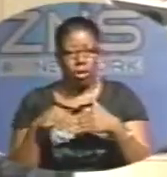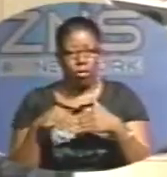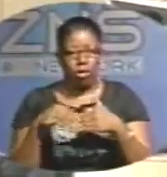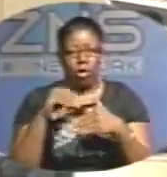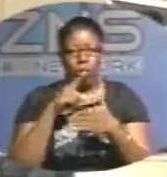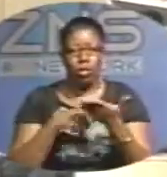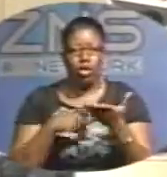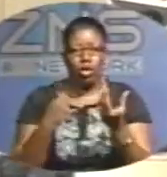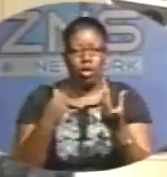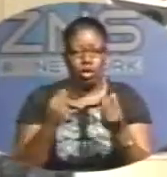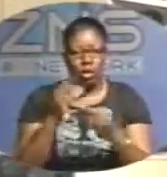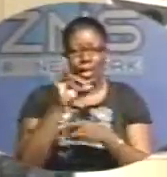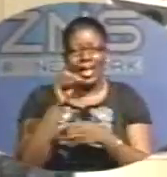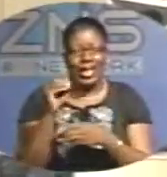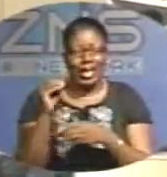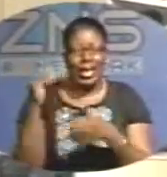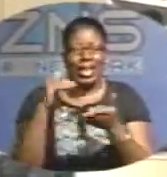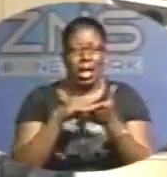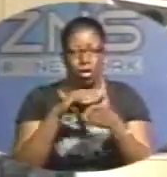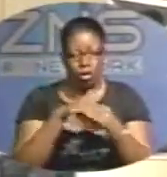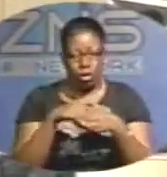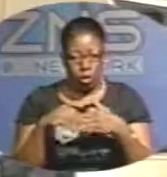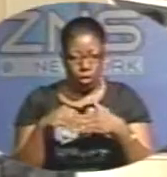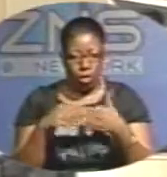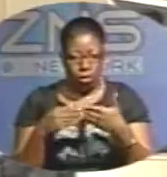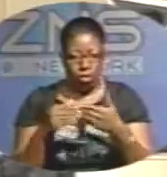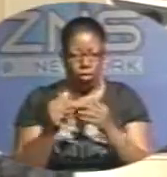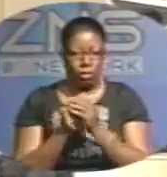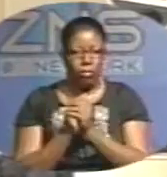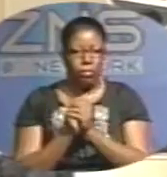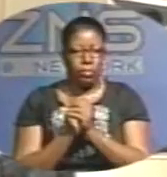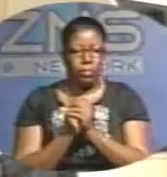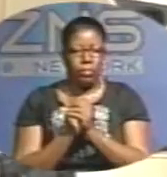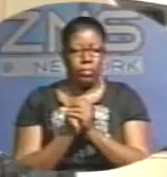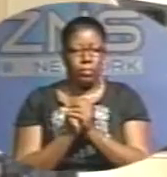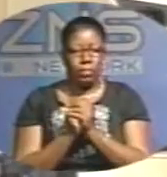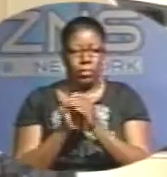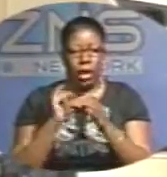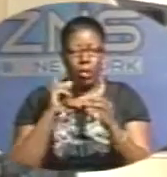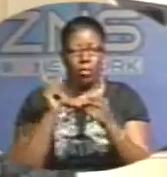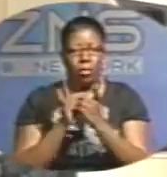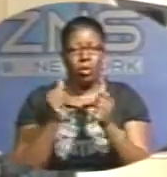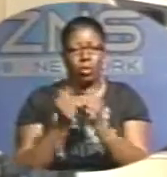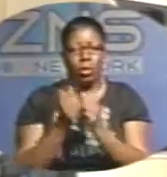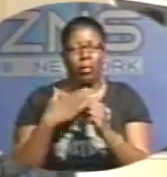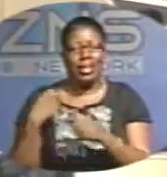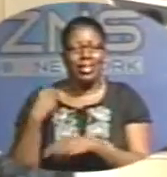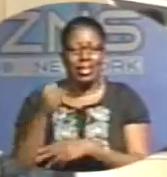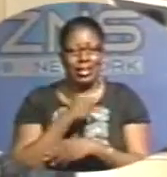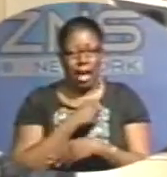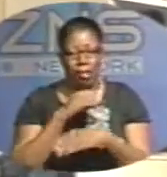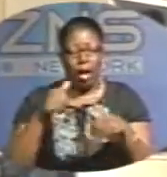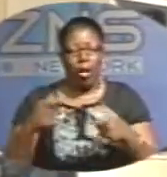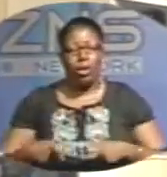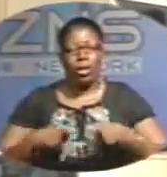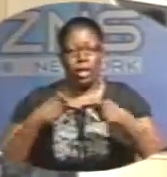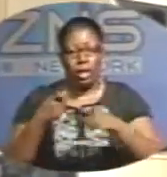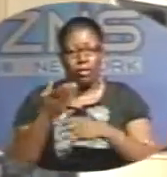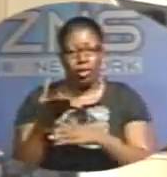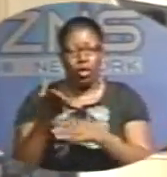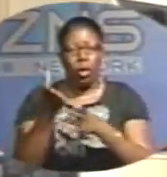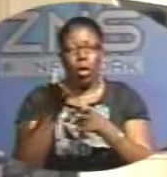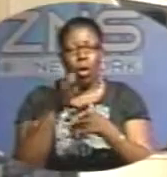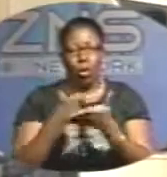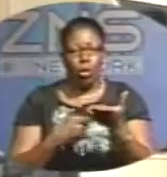not going to do as much as you want. In fact, I'm going to be meeting with my staff to discuss how are we going to give you what